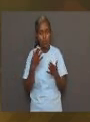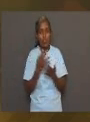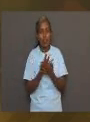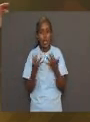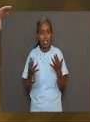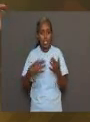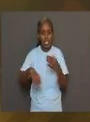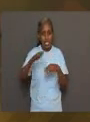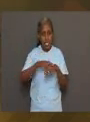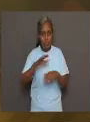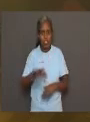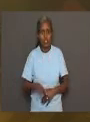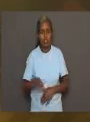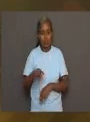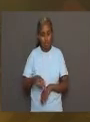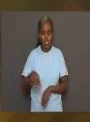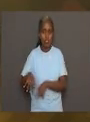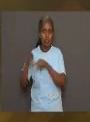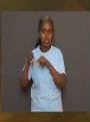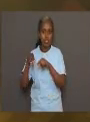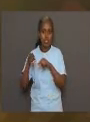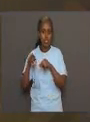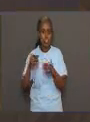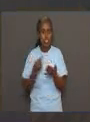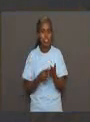students. So, let us begin.